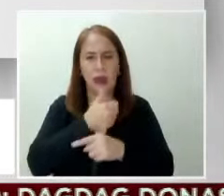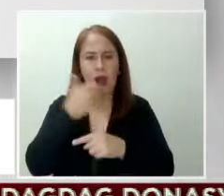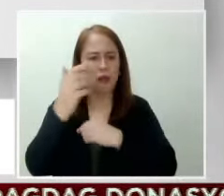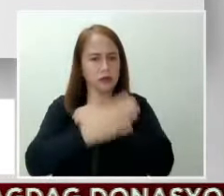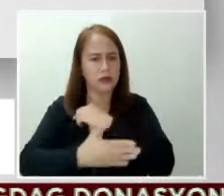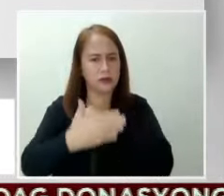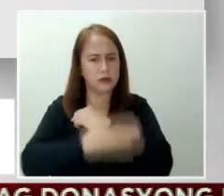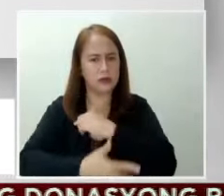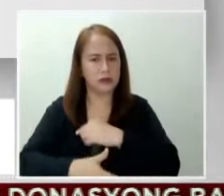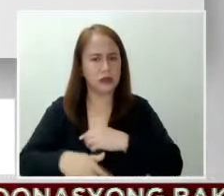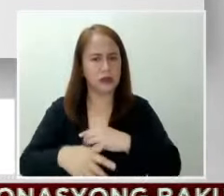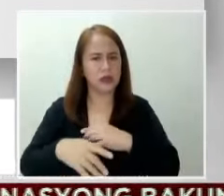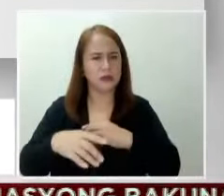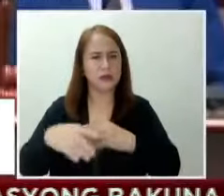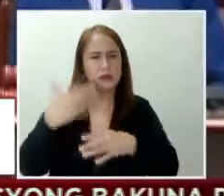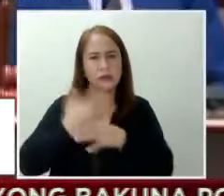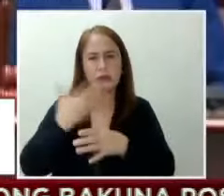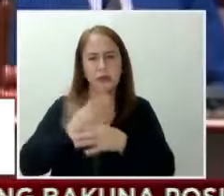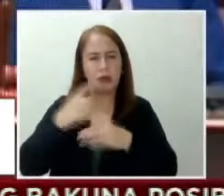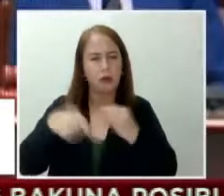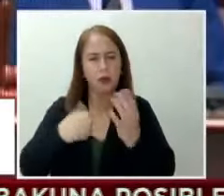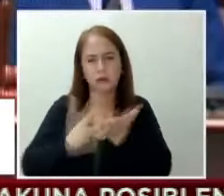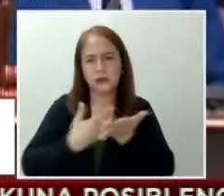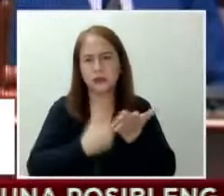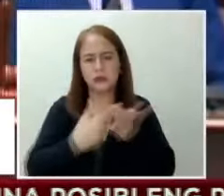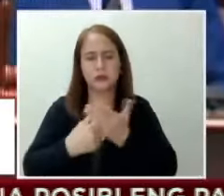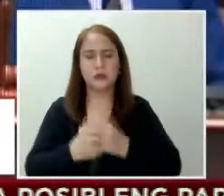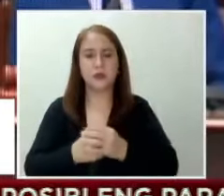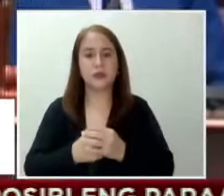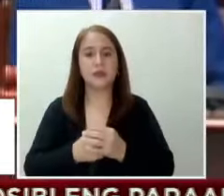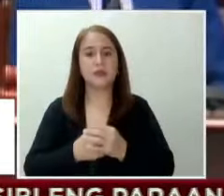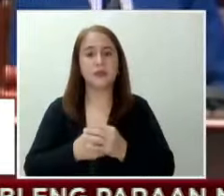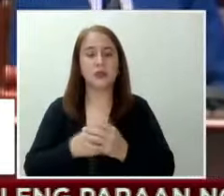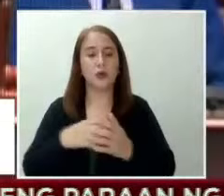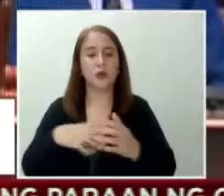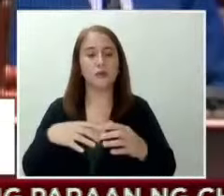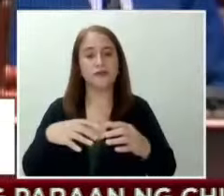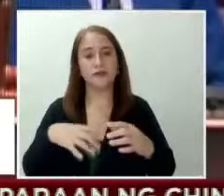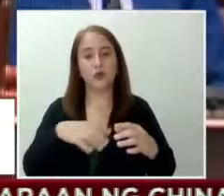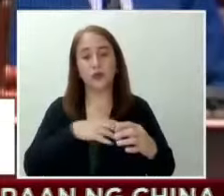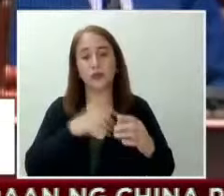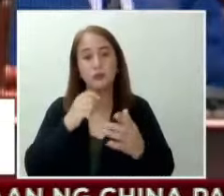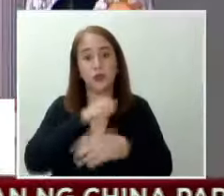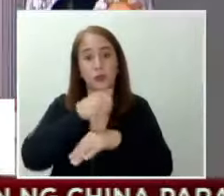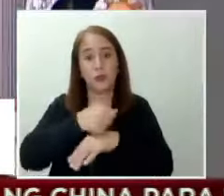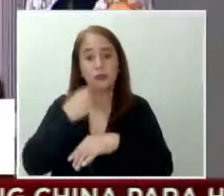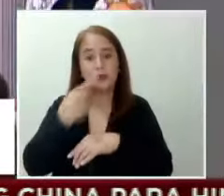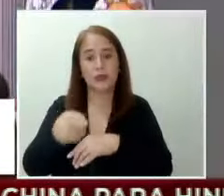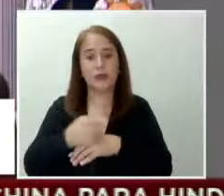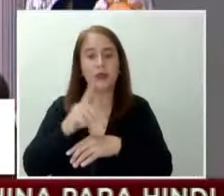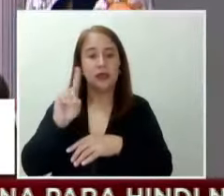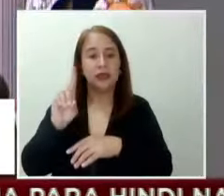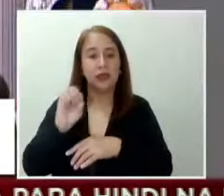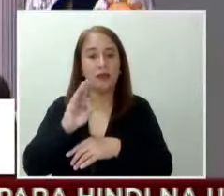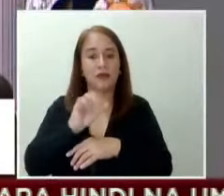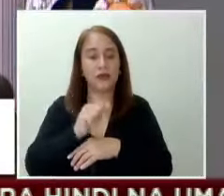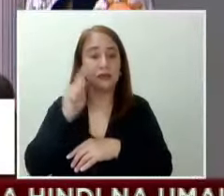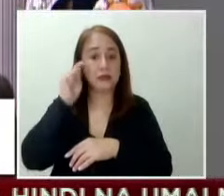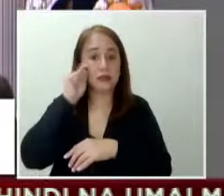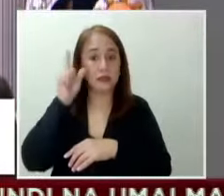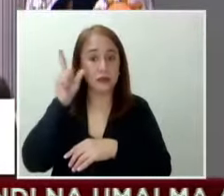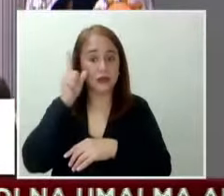na sumasali sa usapan. Sa commission on appointment si Ring kanina, sinabi ni DFA Secretary Teddy Luxin